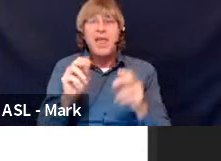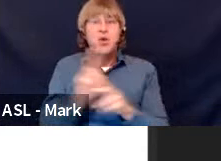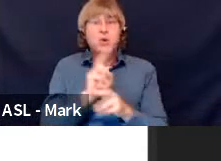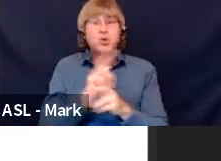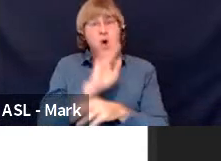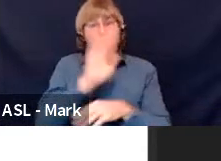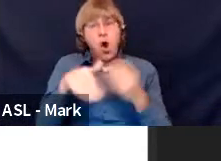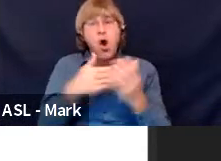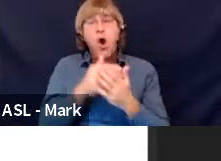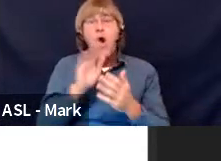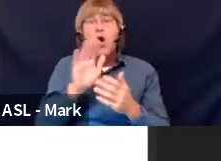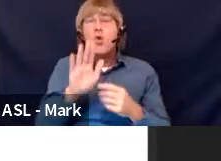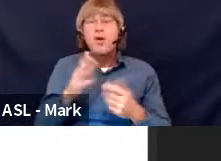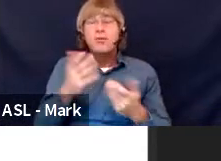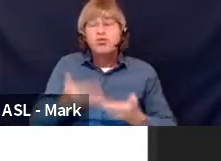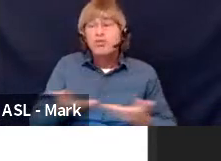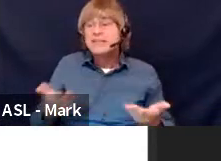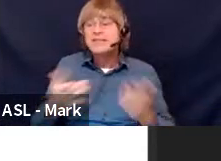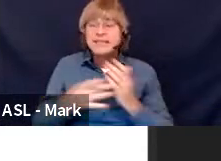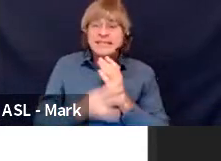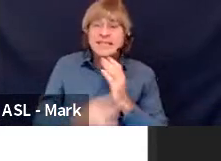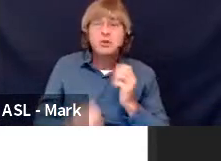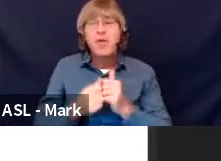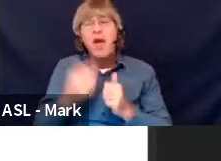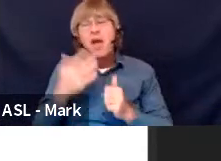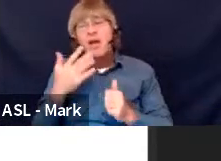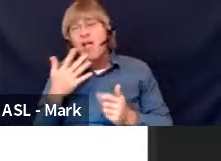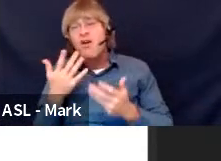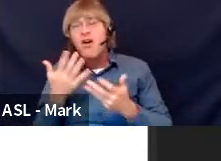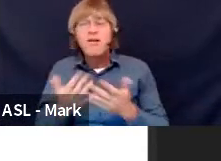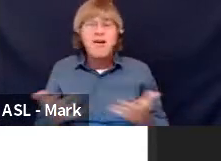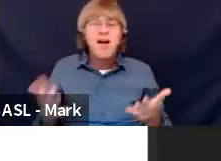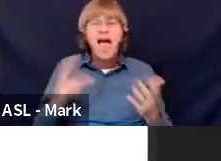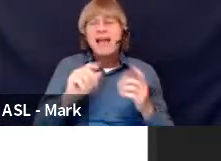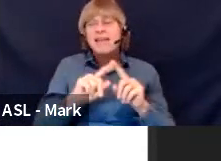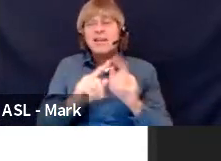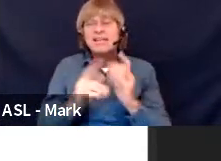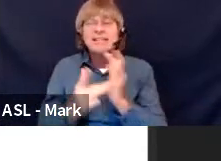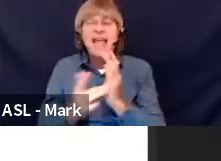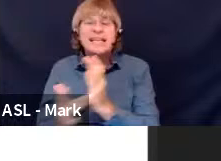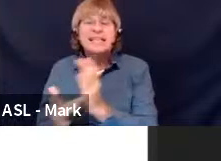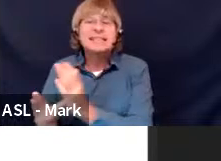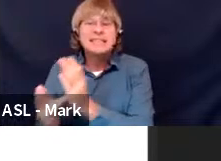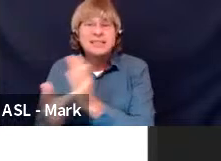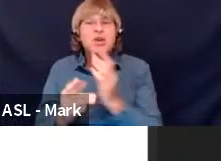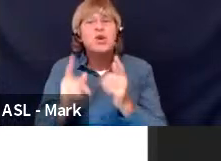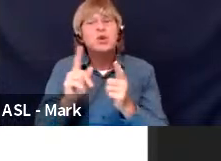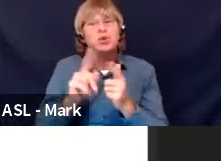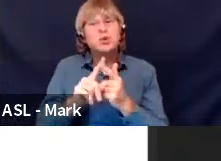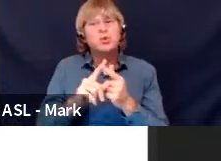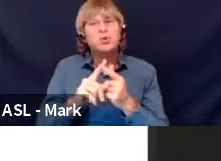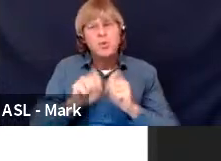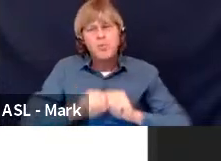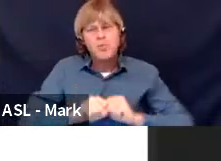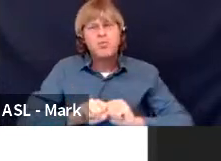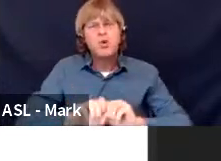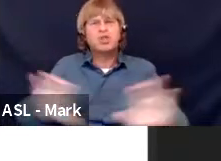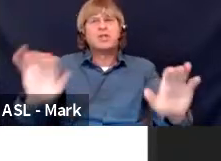of those tricks in your bag with color and technique to really push that message home.